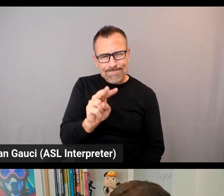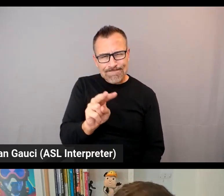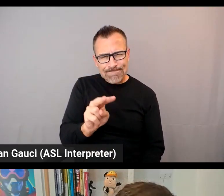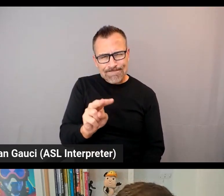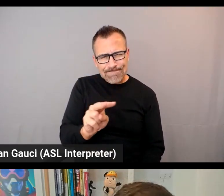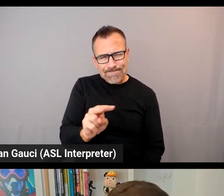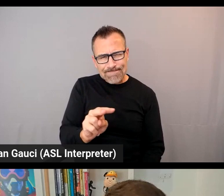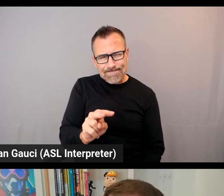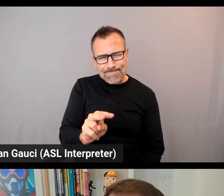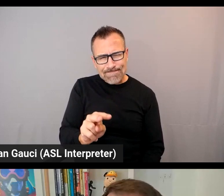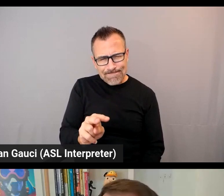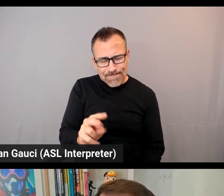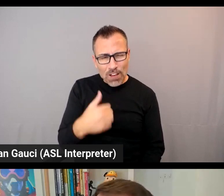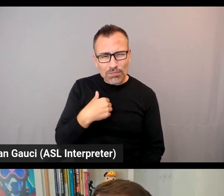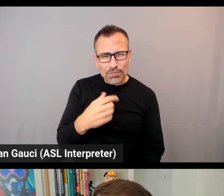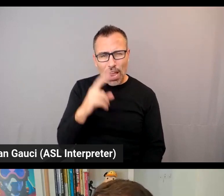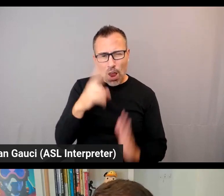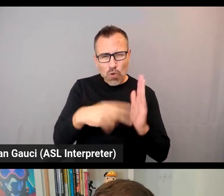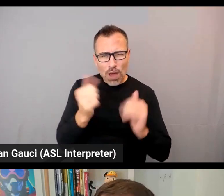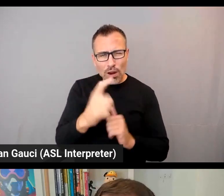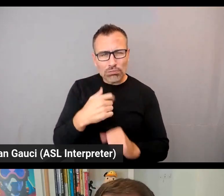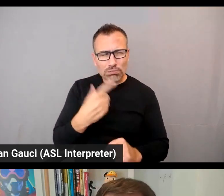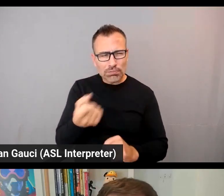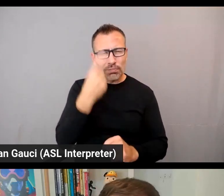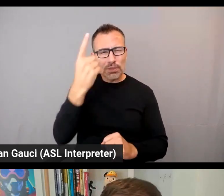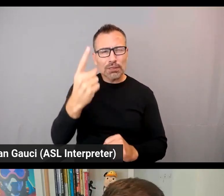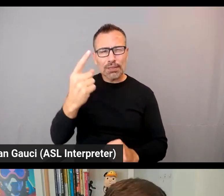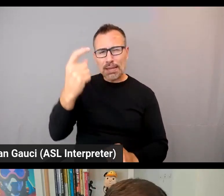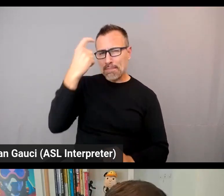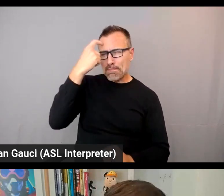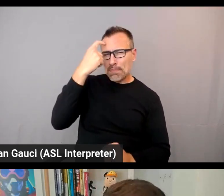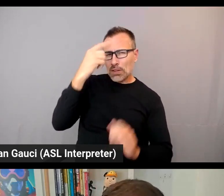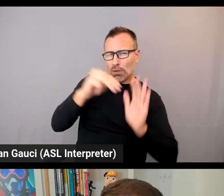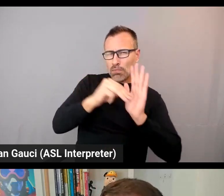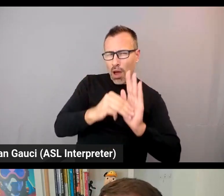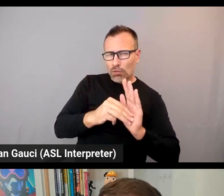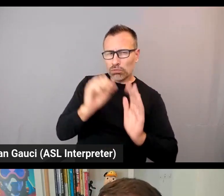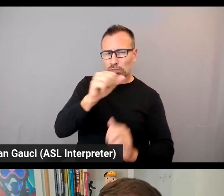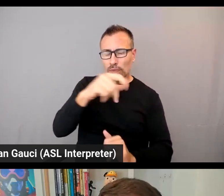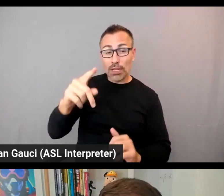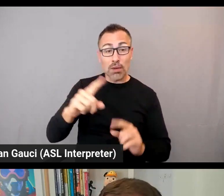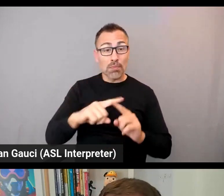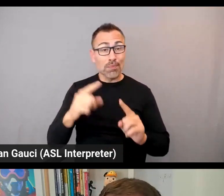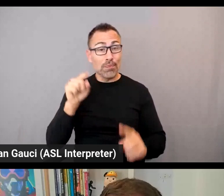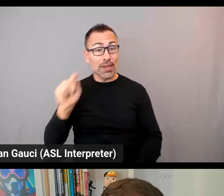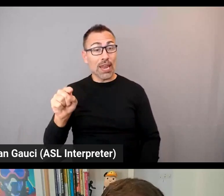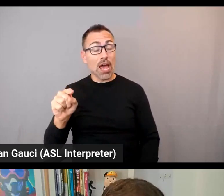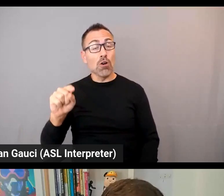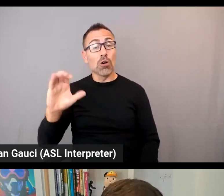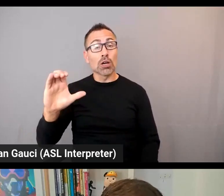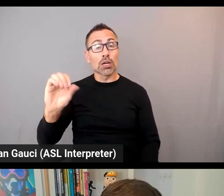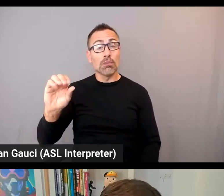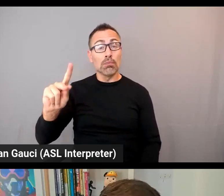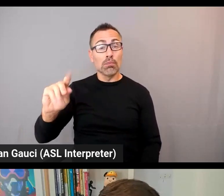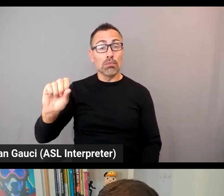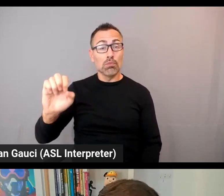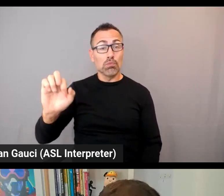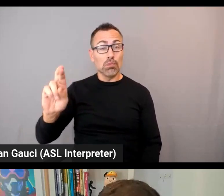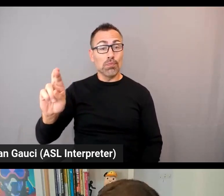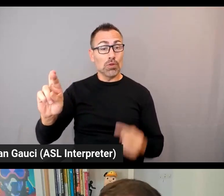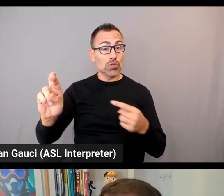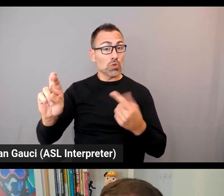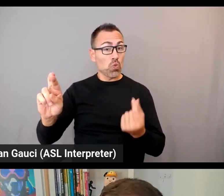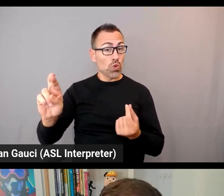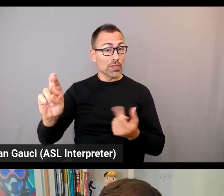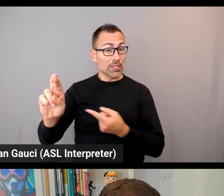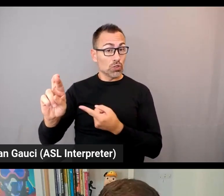and I understand in my head the mental model for the application. So the approach with Composer that you'll see in a moment is trying to take that same sort